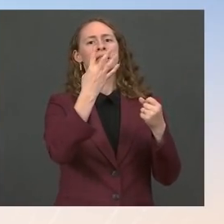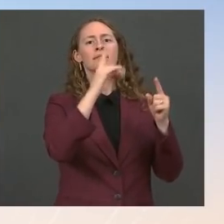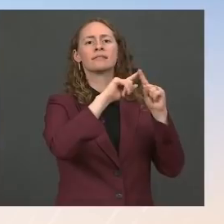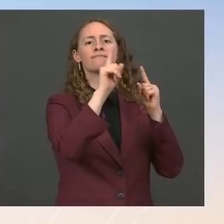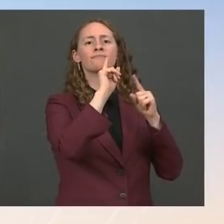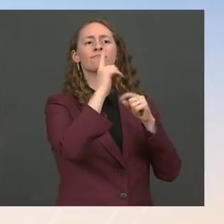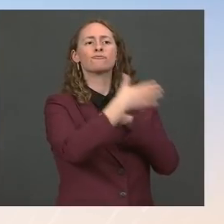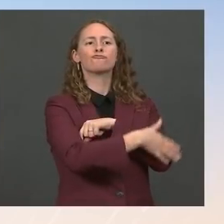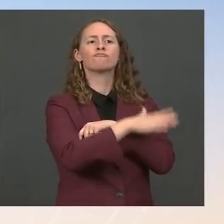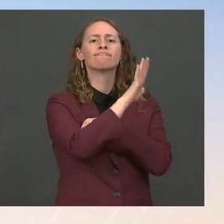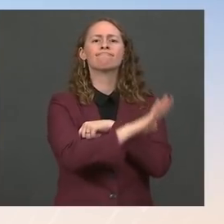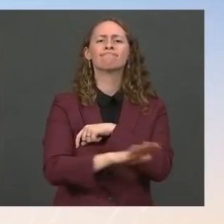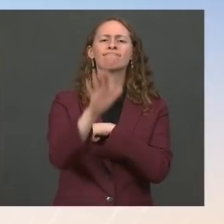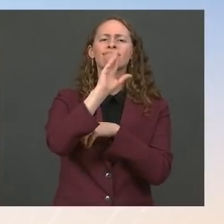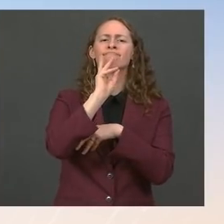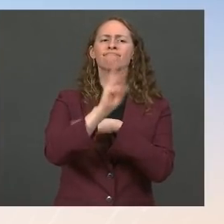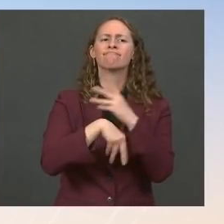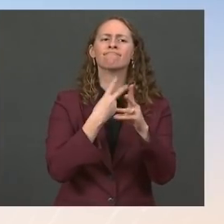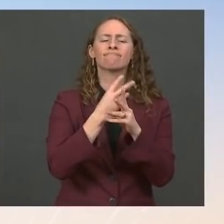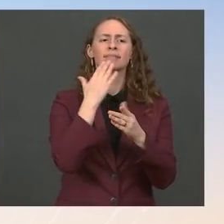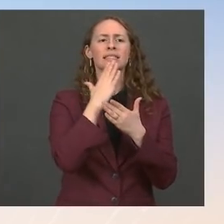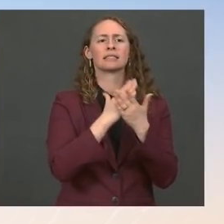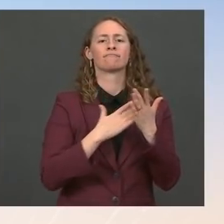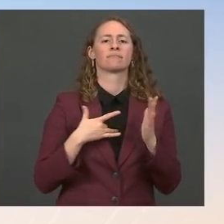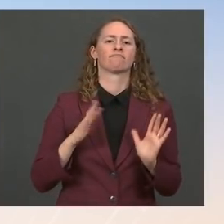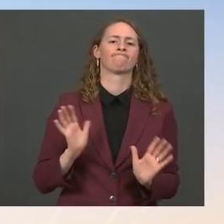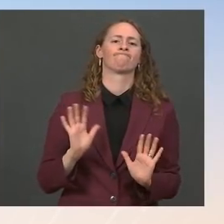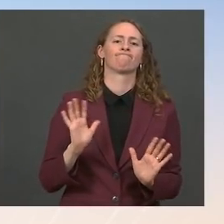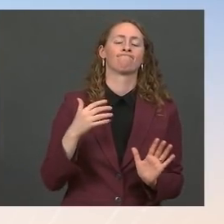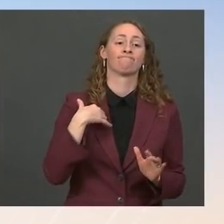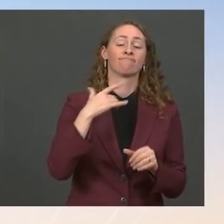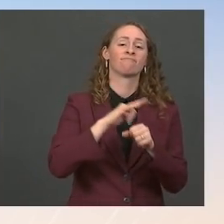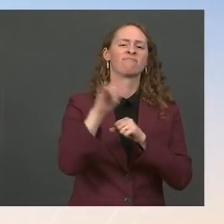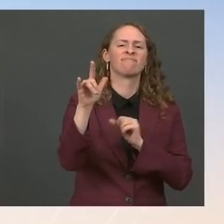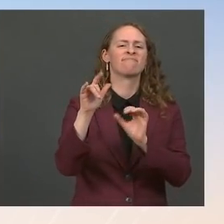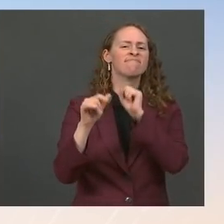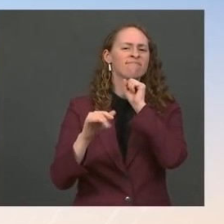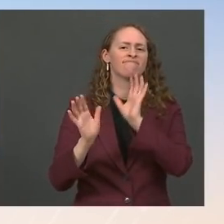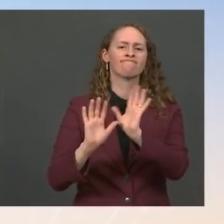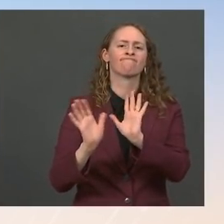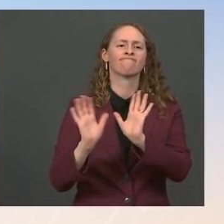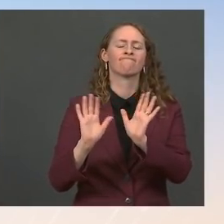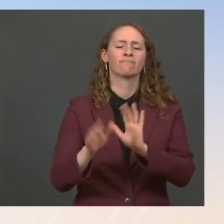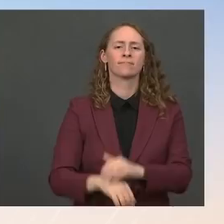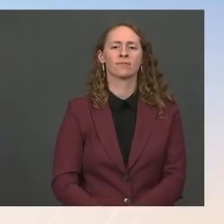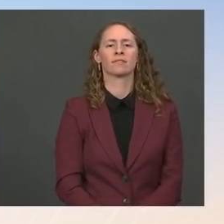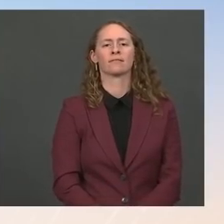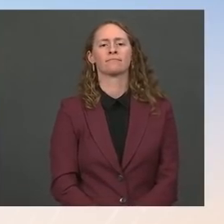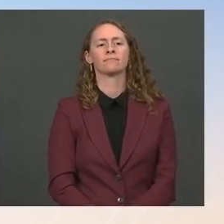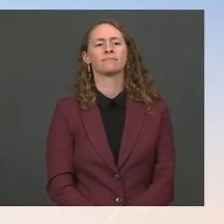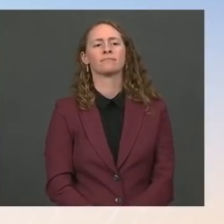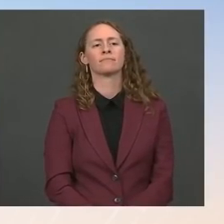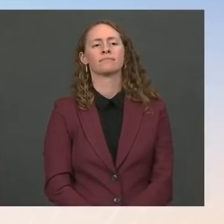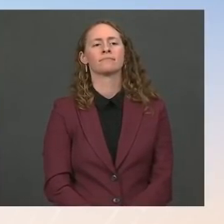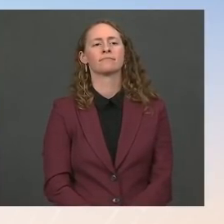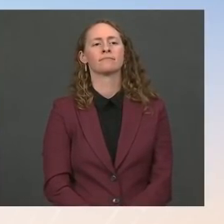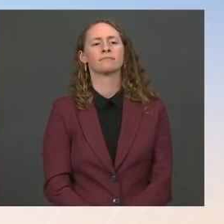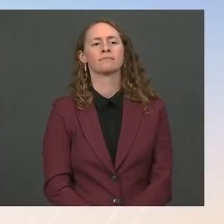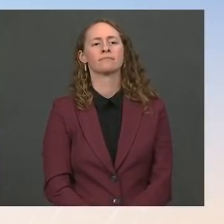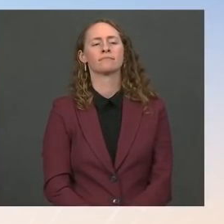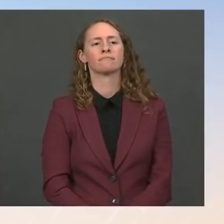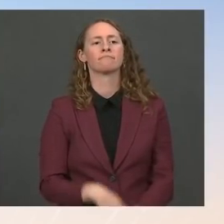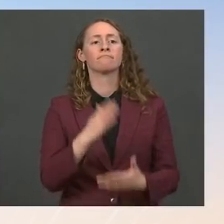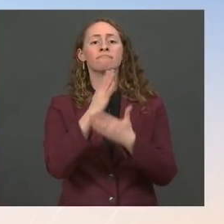them have referenced that as the reason for not traveling at this point in time. In terms of the arrangements at the summit, I would point you to